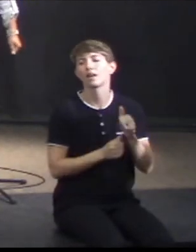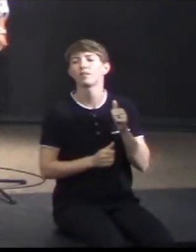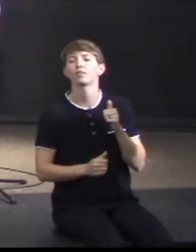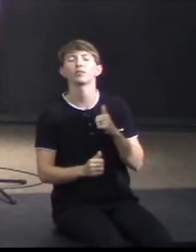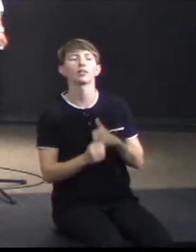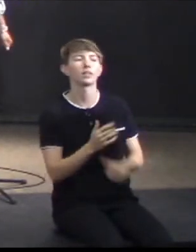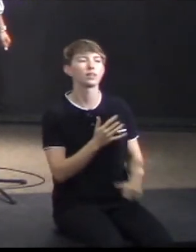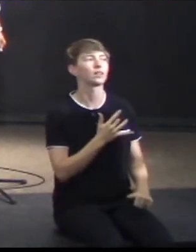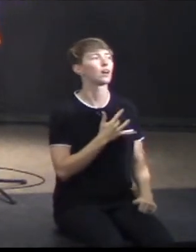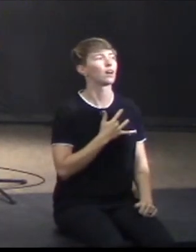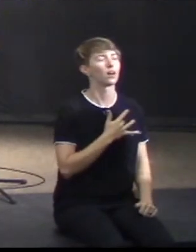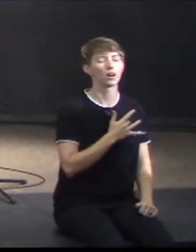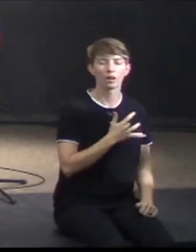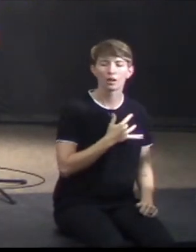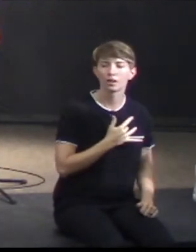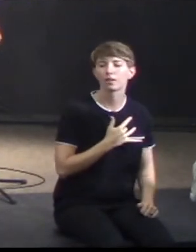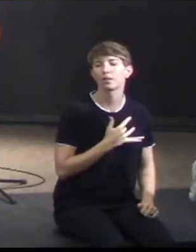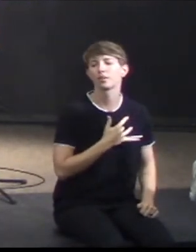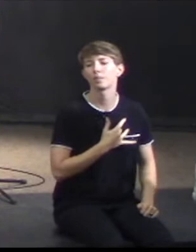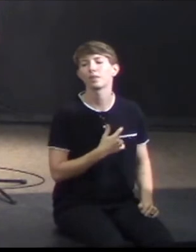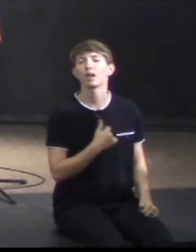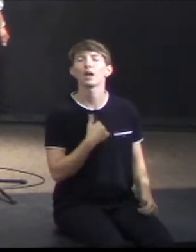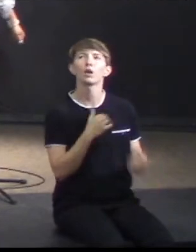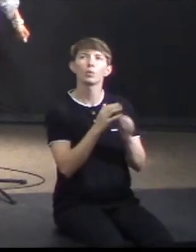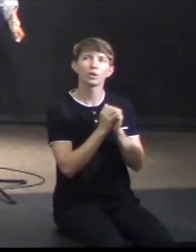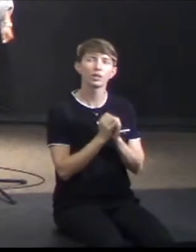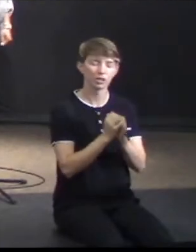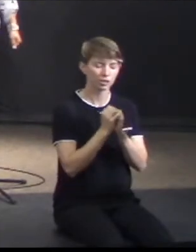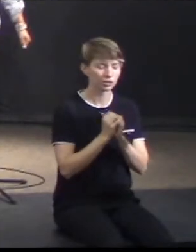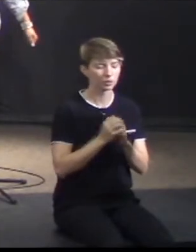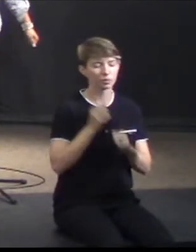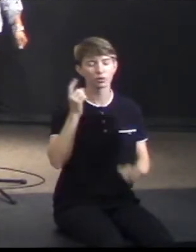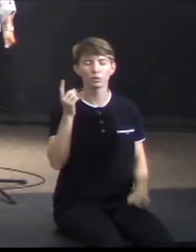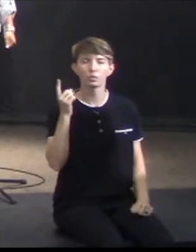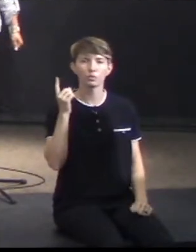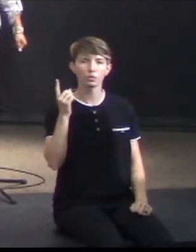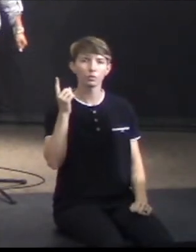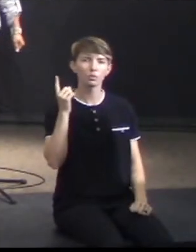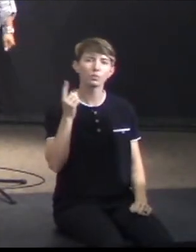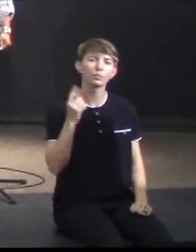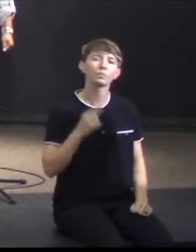and in every heart. I